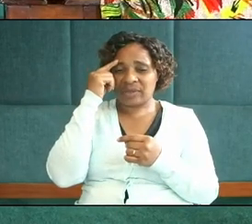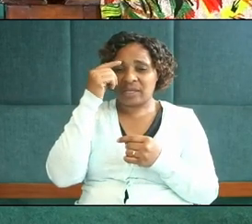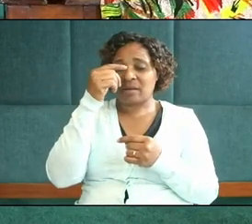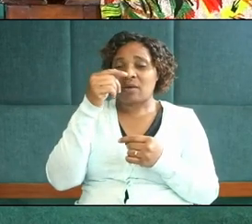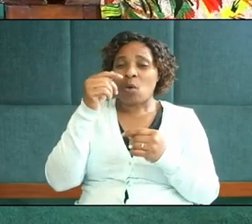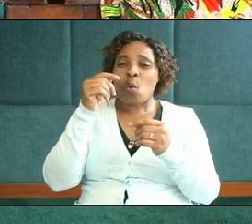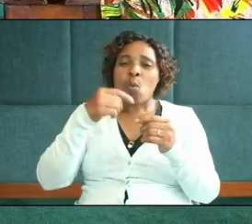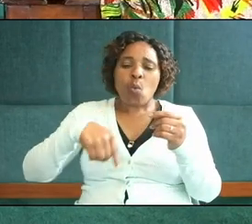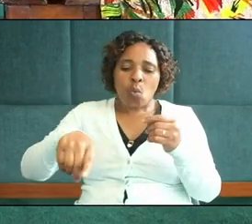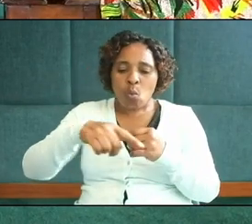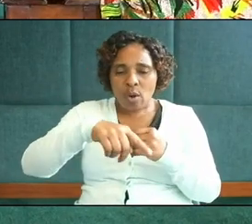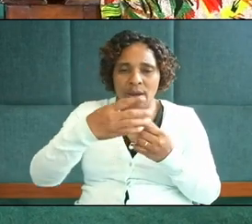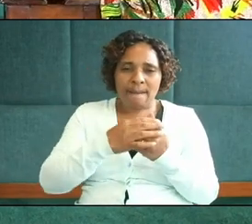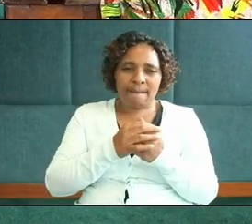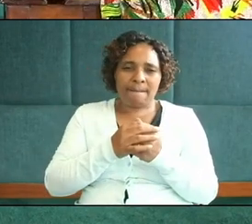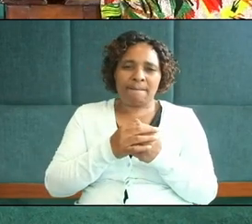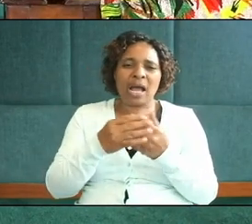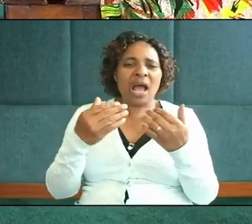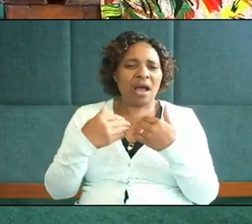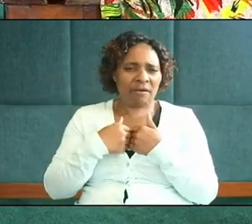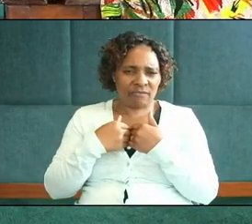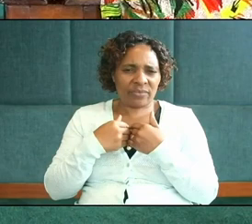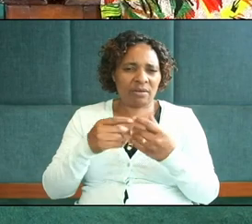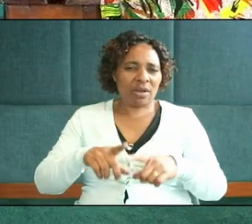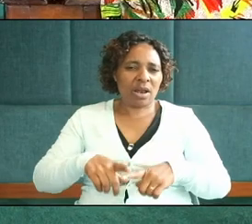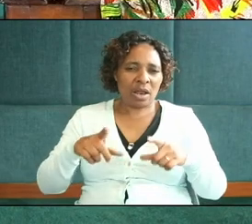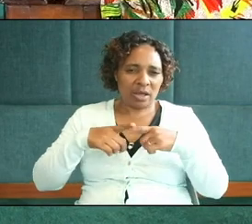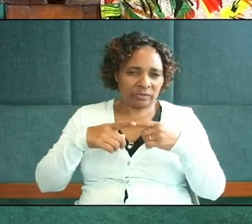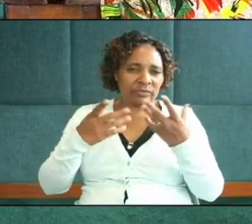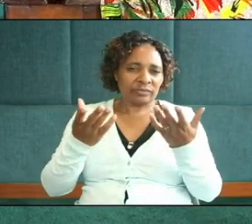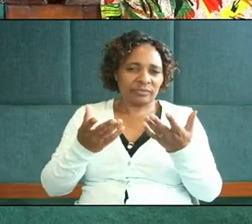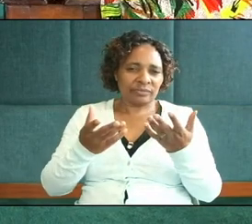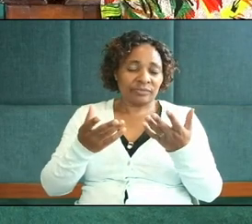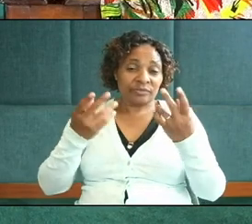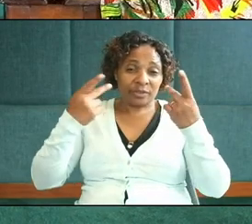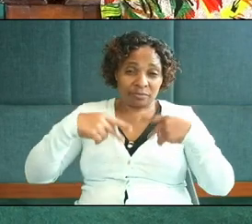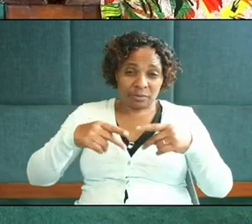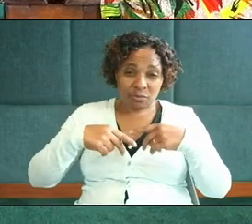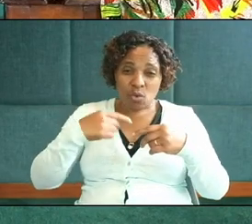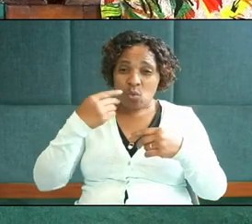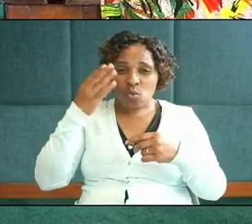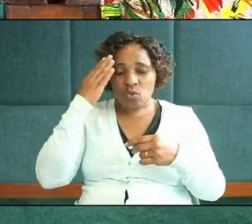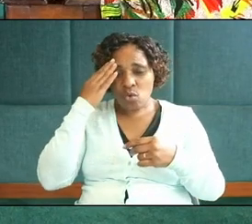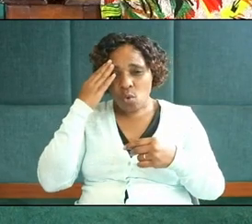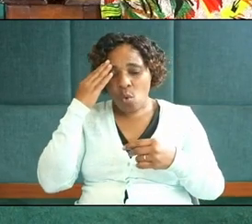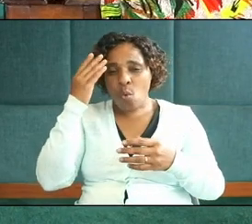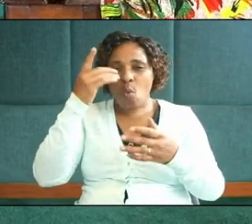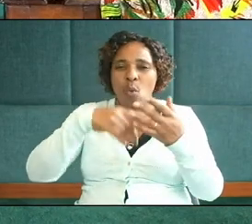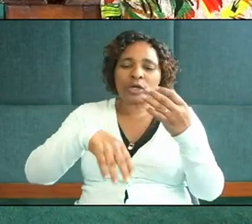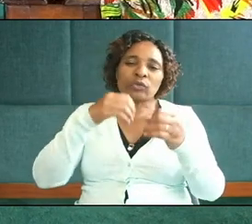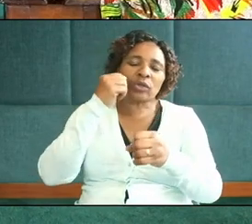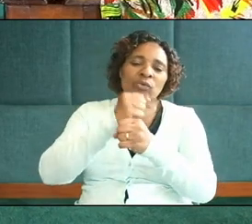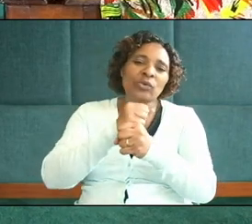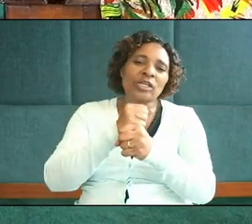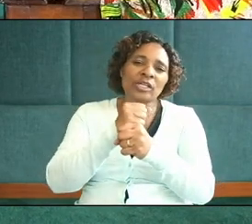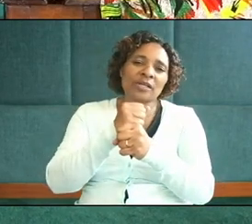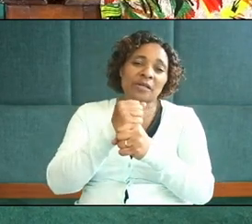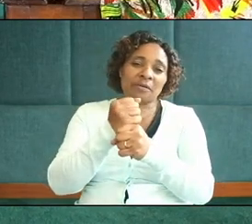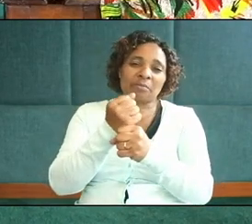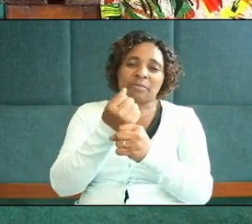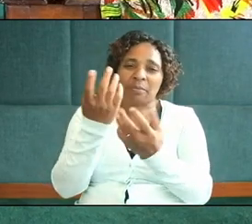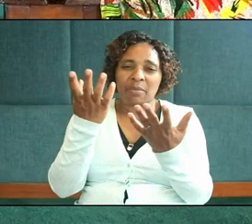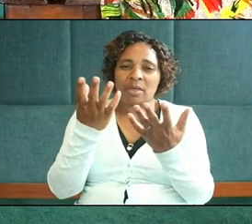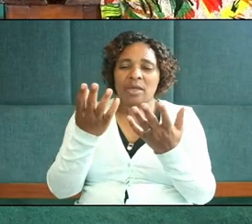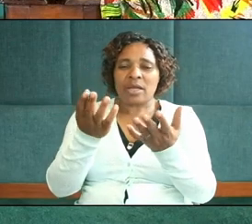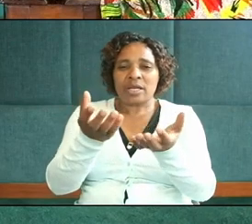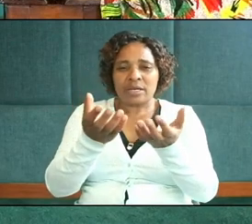because we have our lives to live, and there are people who know us virtue of what we are doing now, mm-hmm. and they will